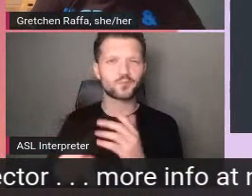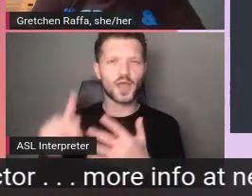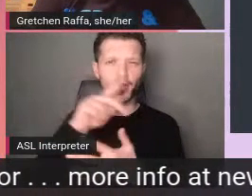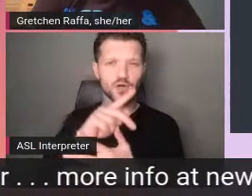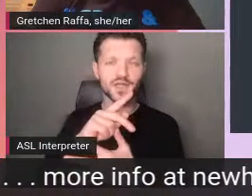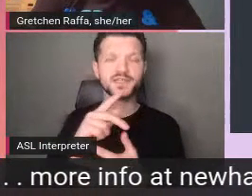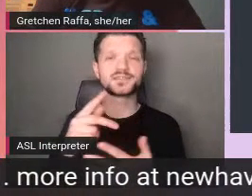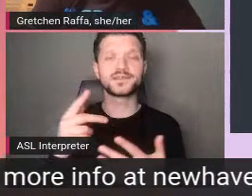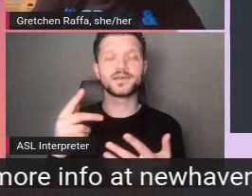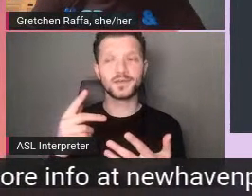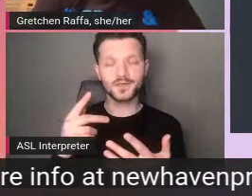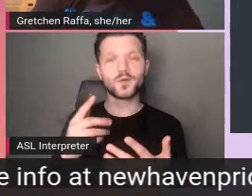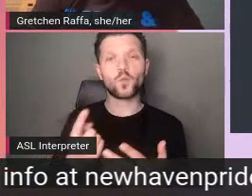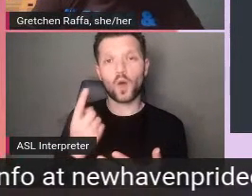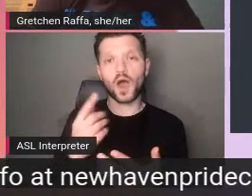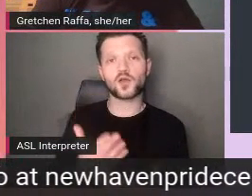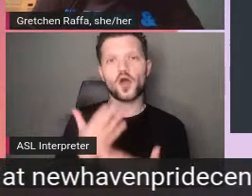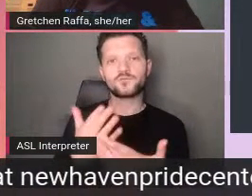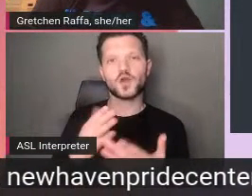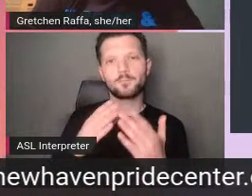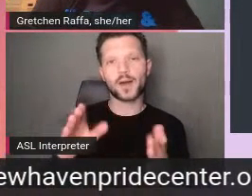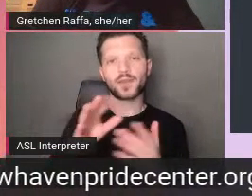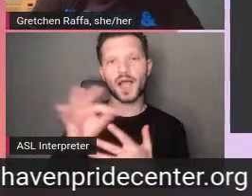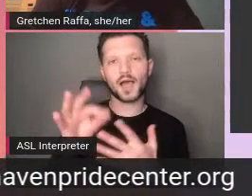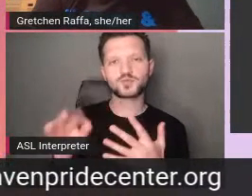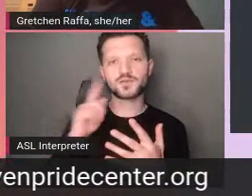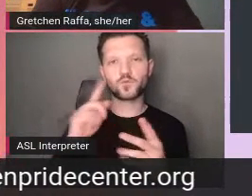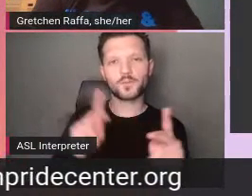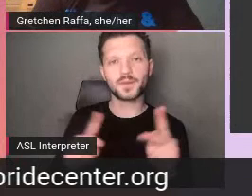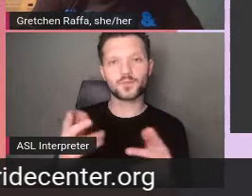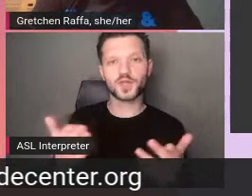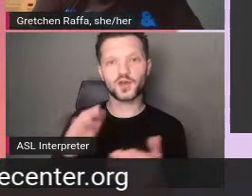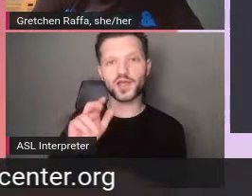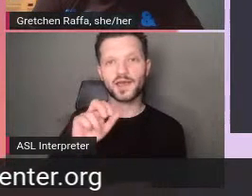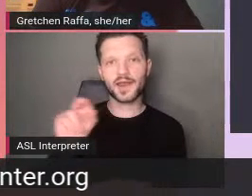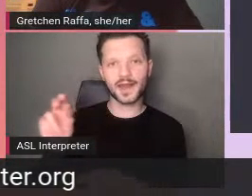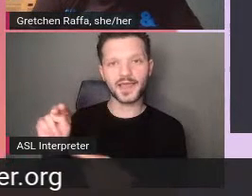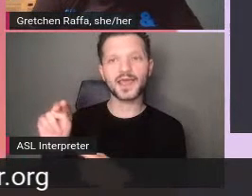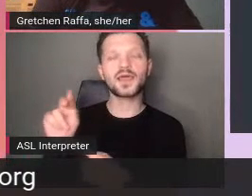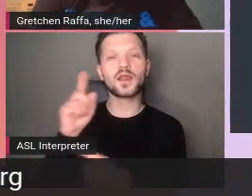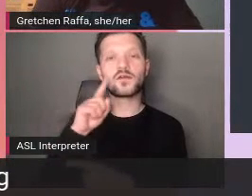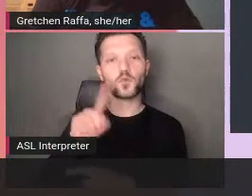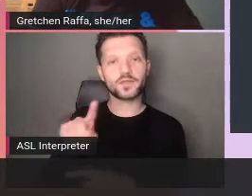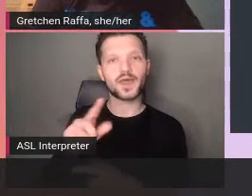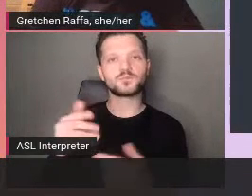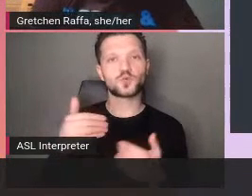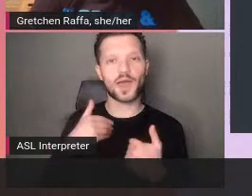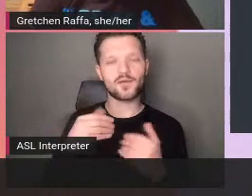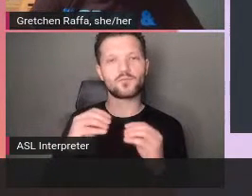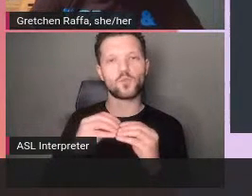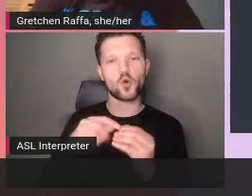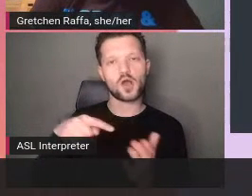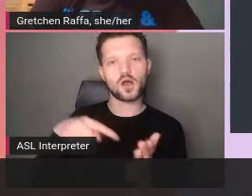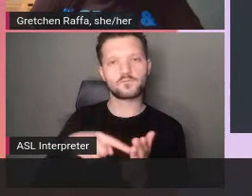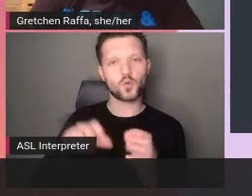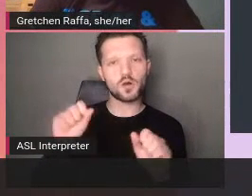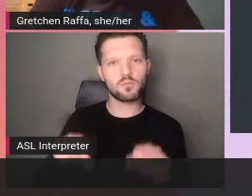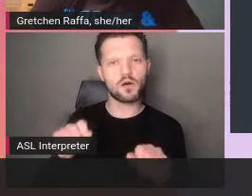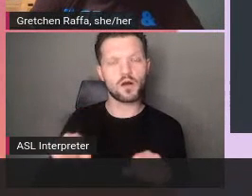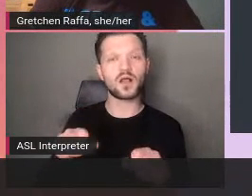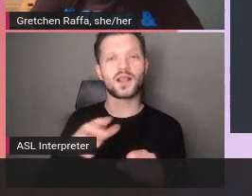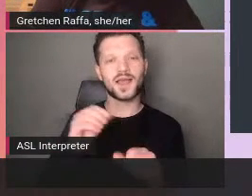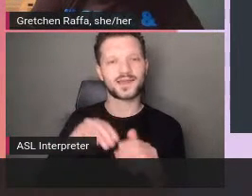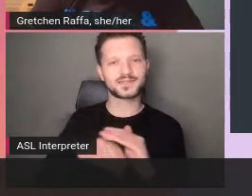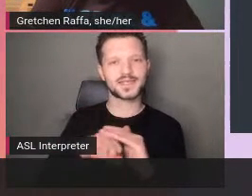option for folks in Connecticut to actually have access to more affordable, accessible healthcare. There's also a bill